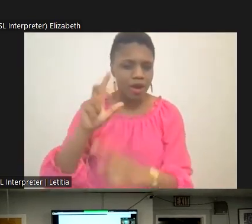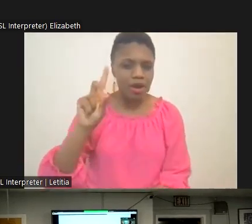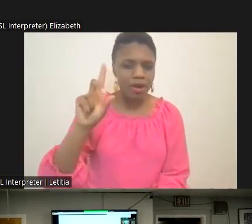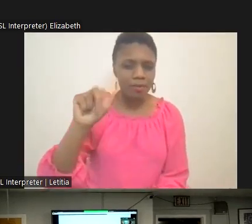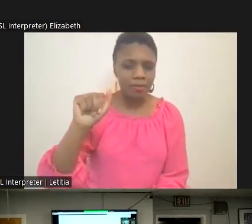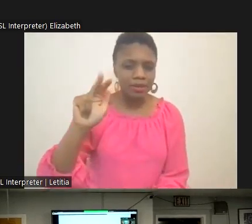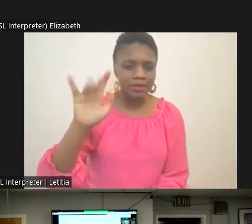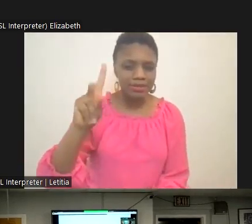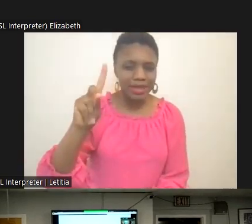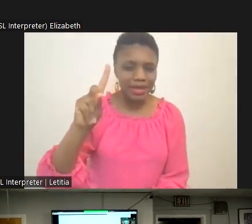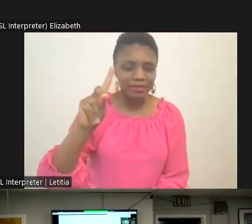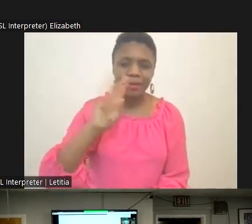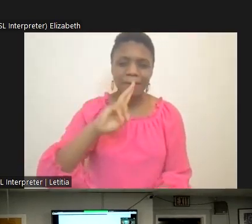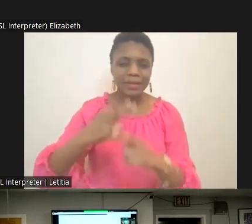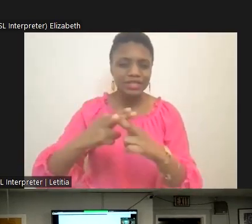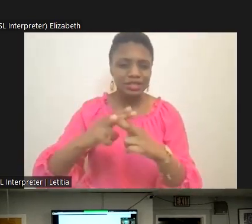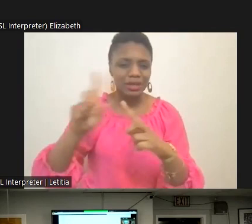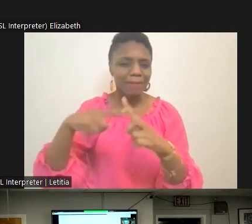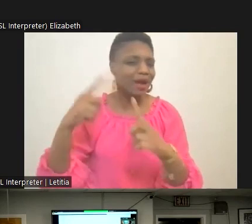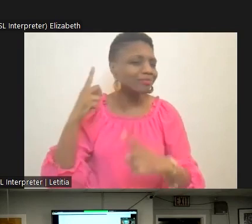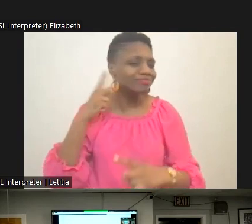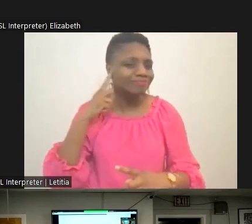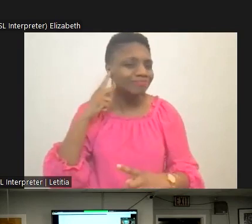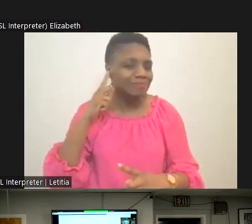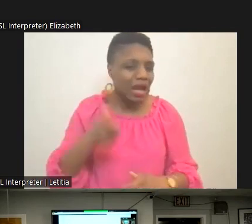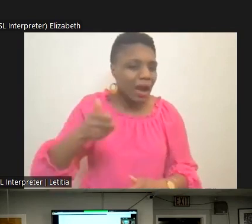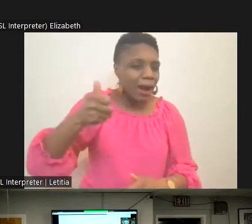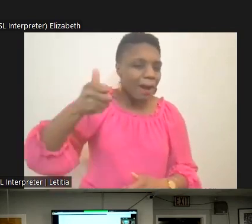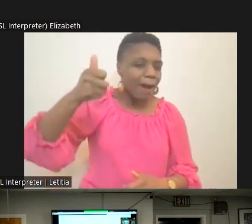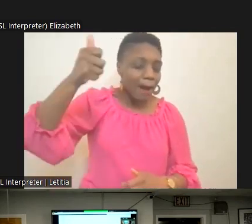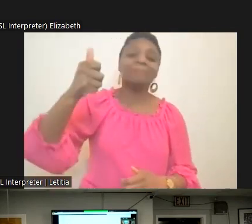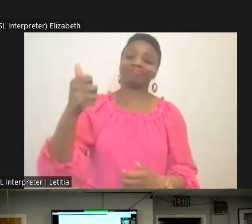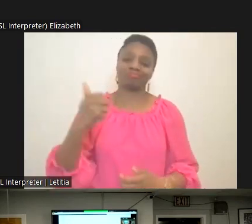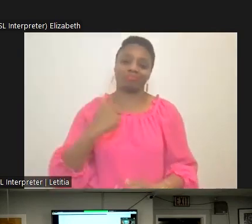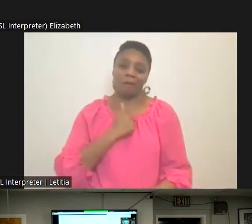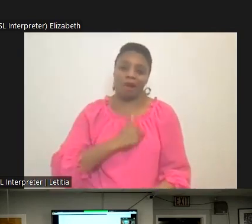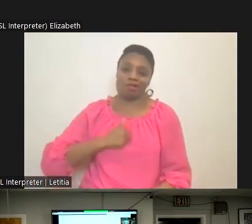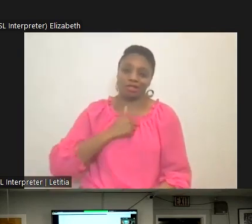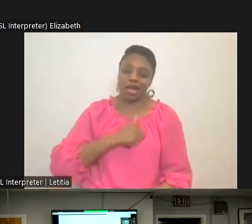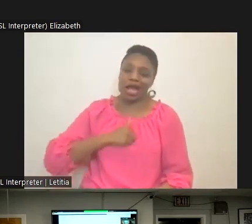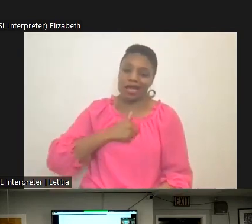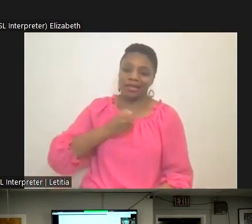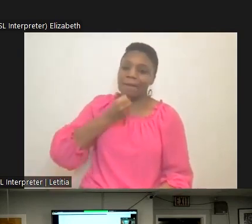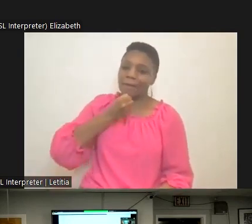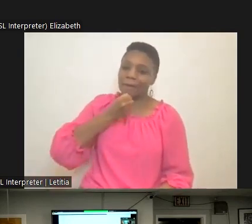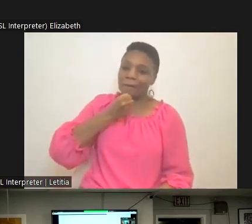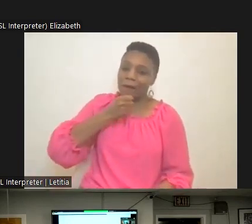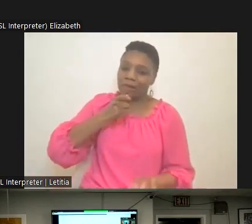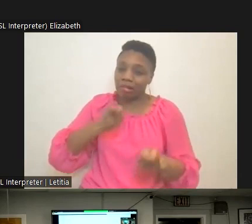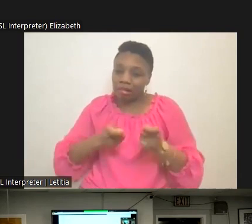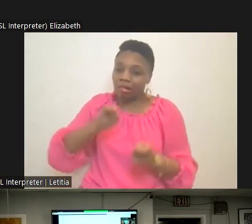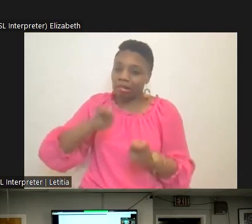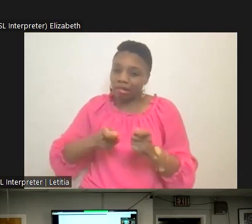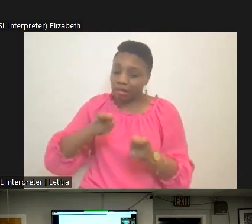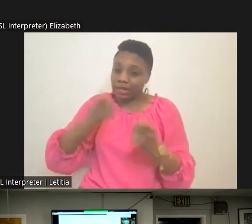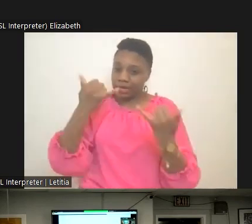Dow, who said, "Speak up for English translation." Apologies for that. We were adjusting the mic settings here. Please let us know if you have difficulty